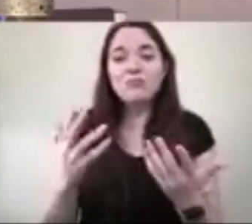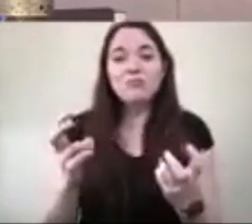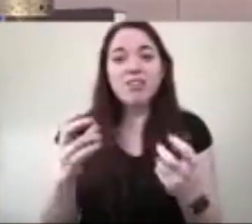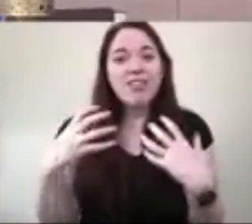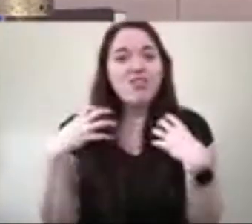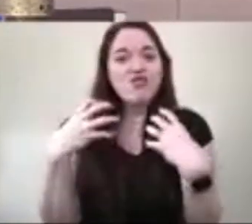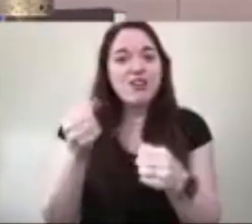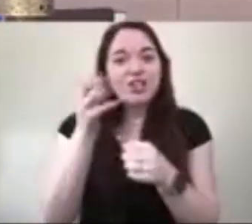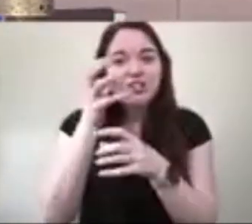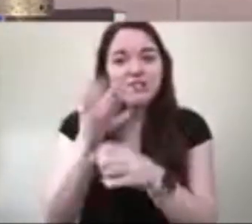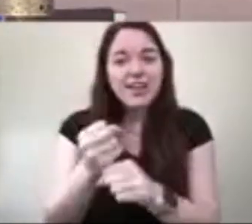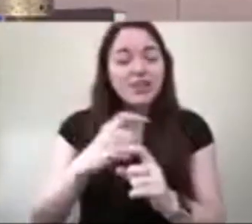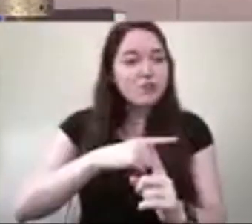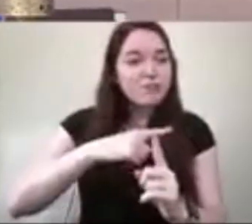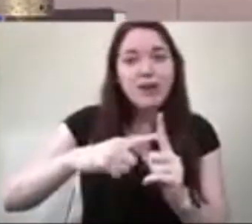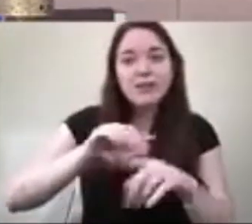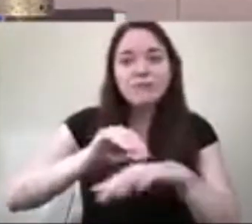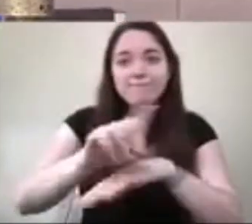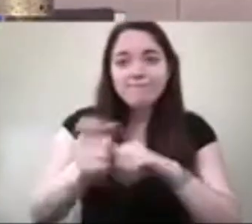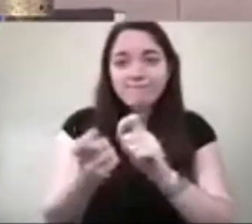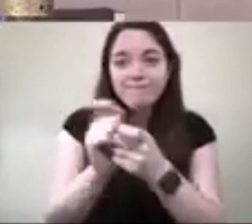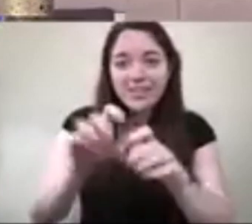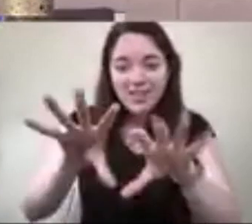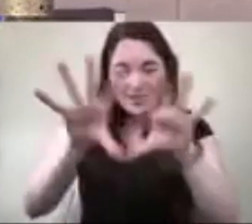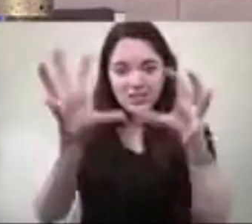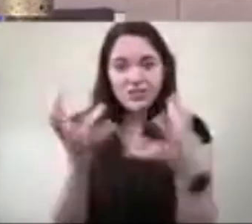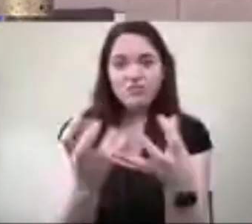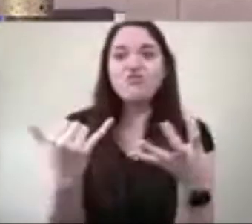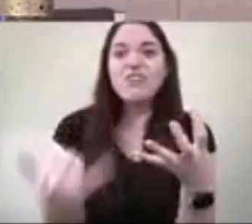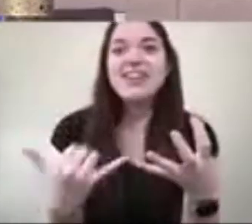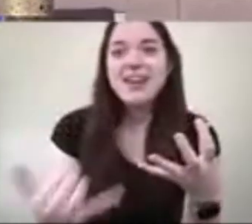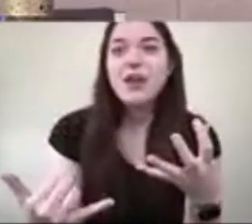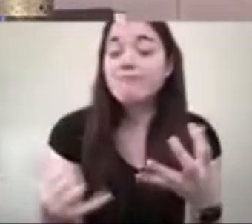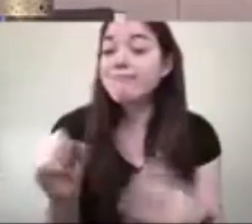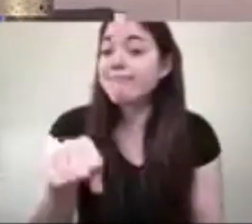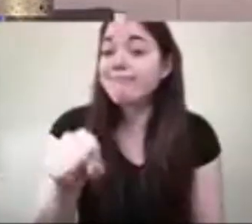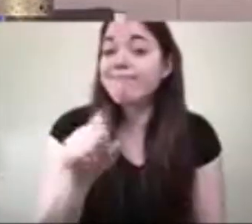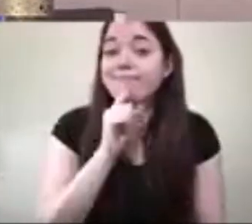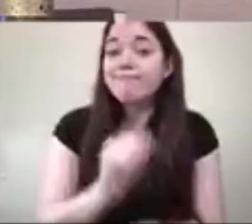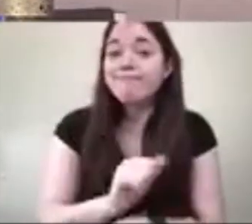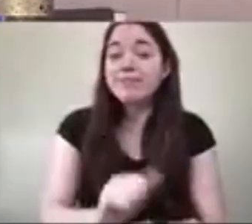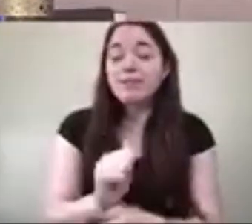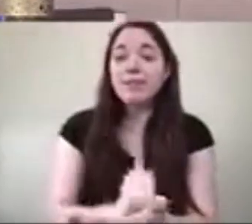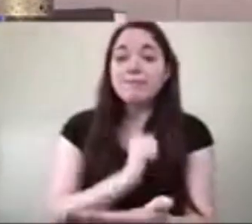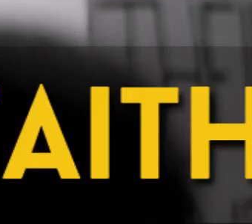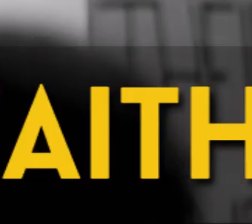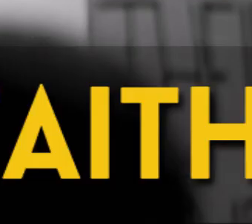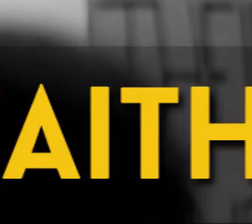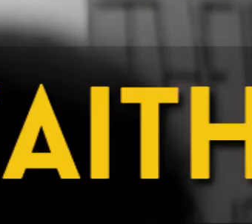in this world. Yes, even this world. Amen, and so it is. Amen.